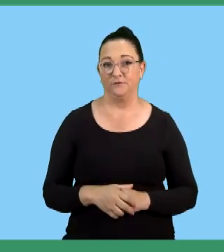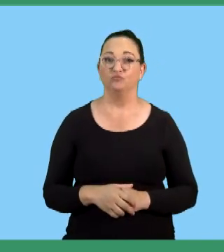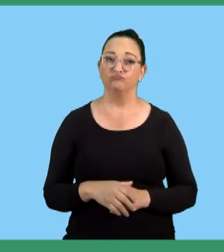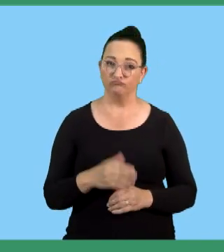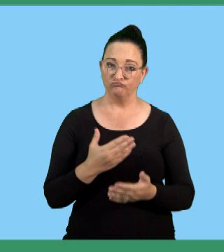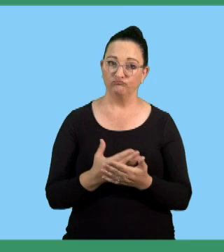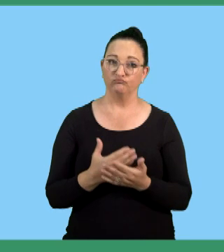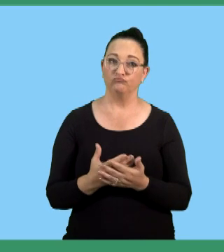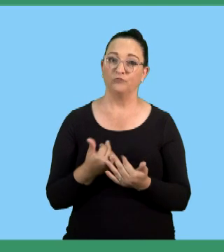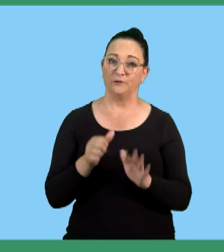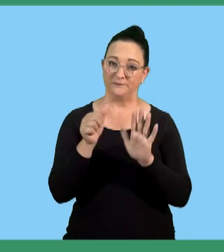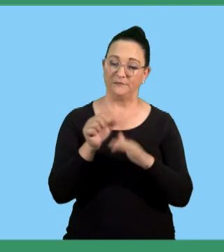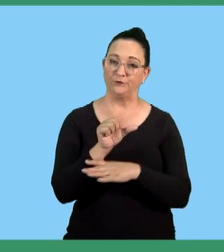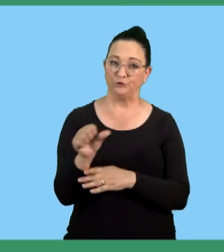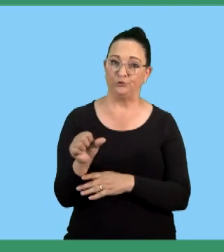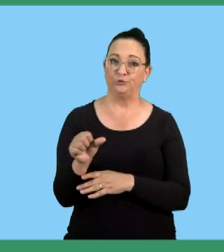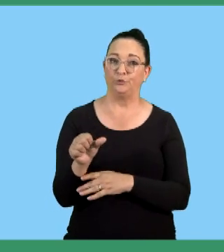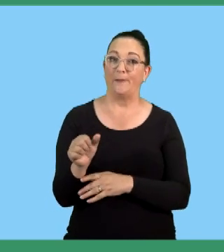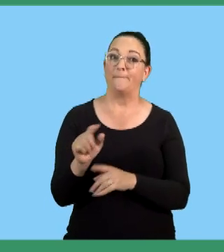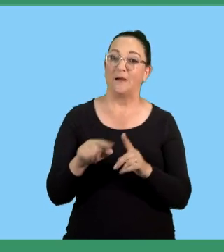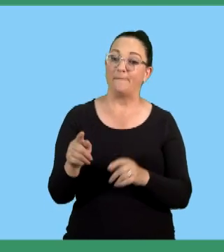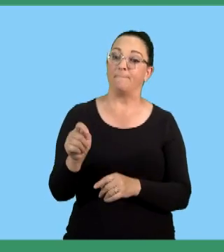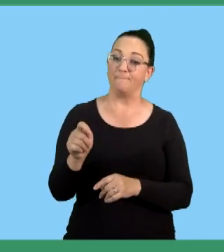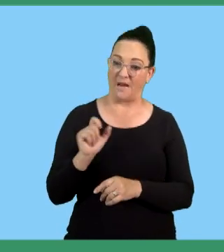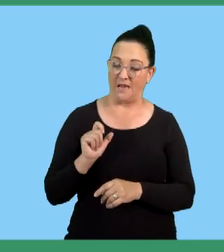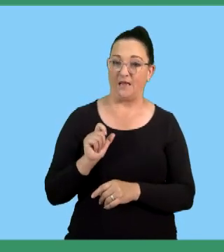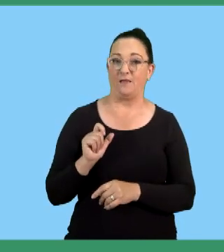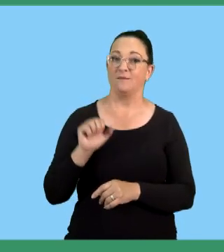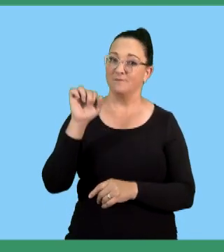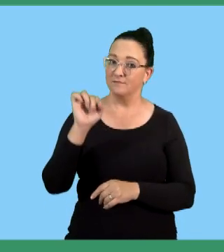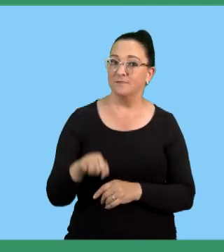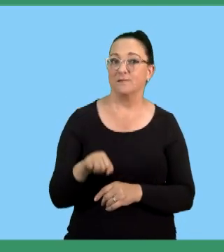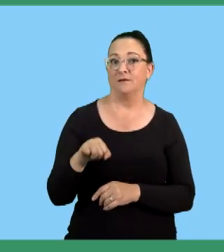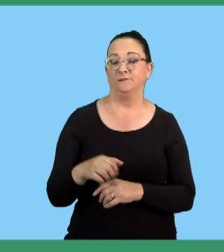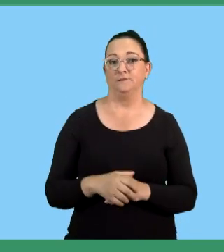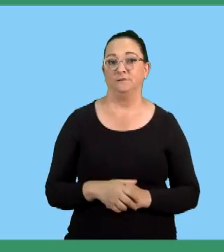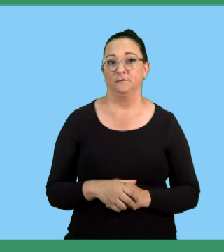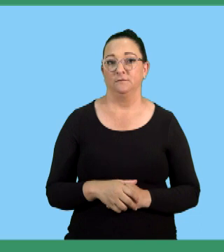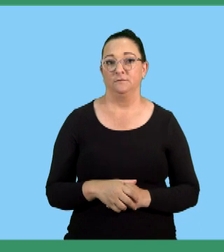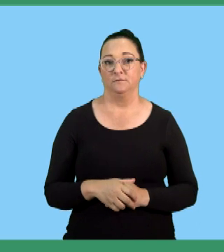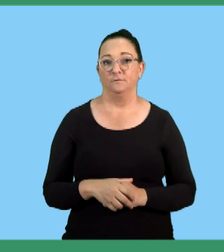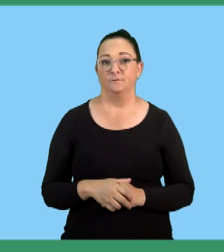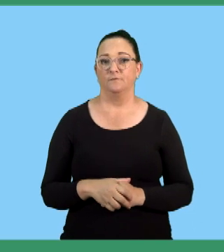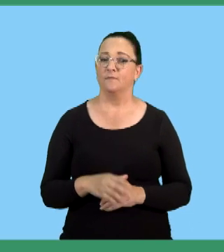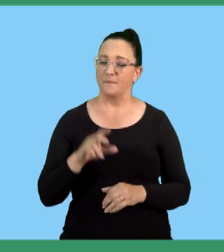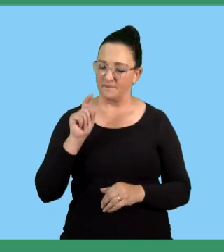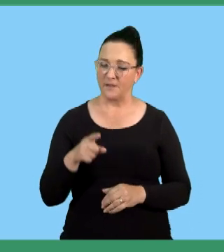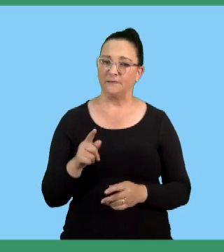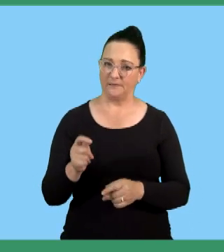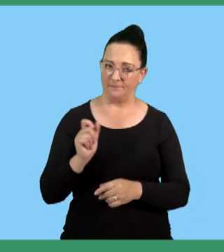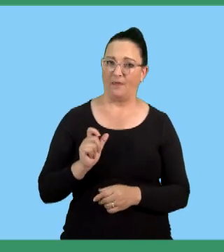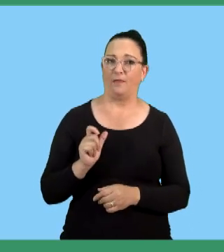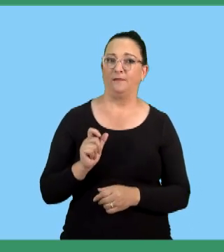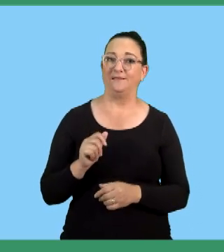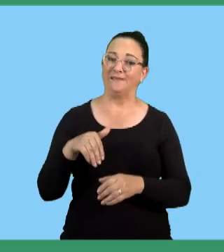years, workers can take up to 6 weeks of paid, so that employees are not exploited. They need to be paid. So this